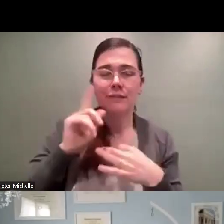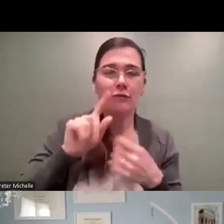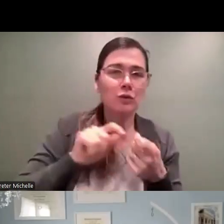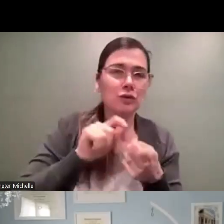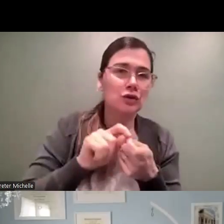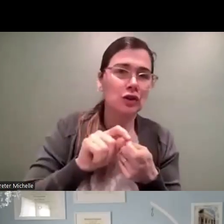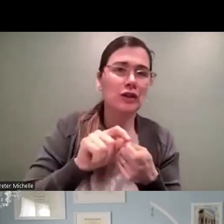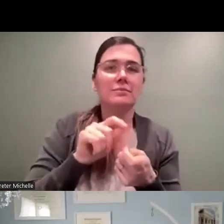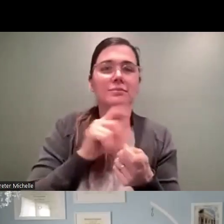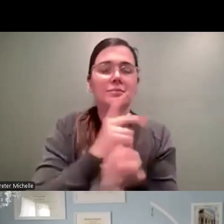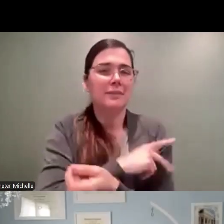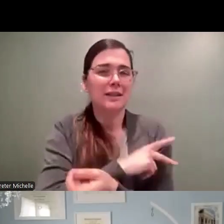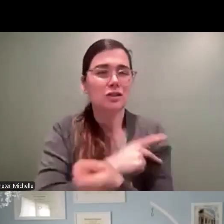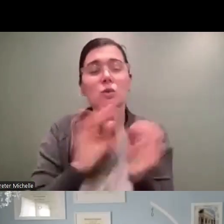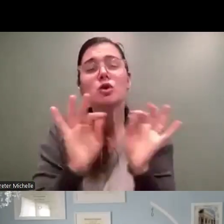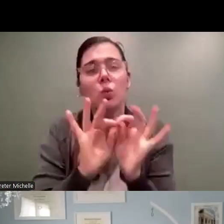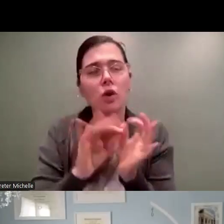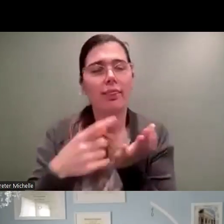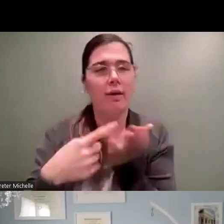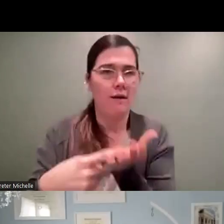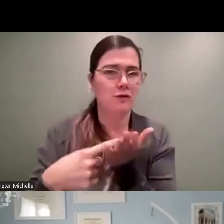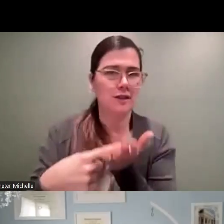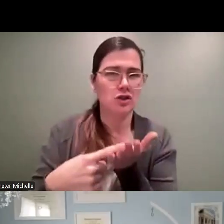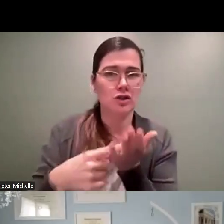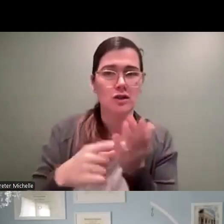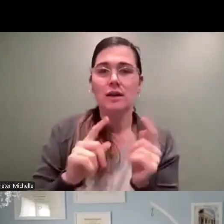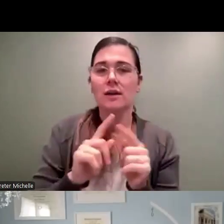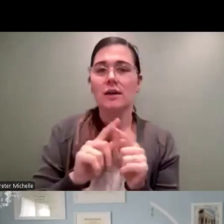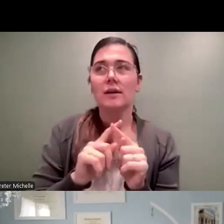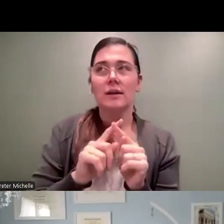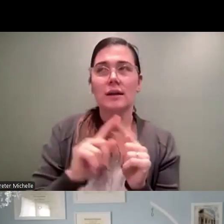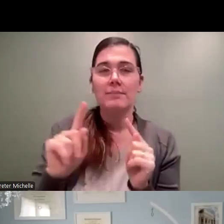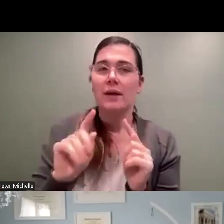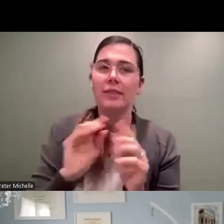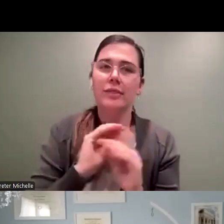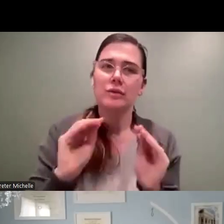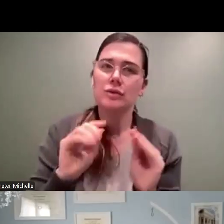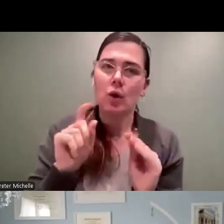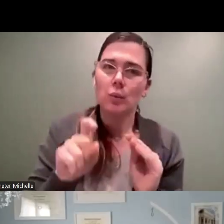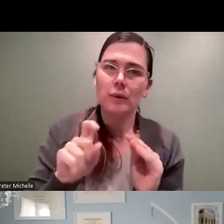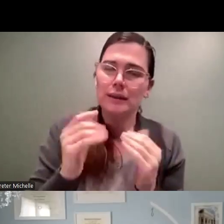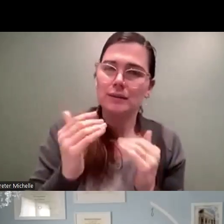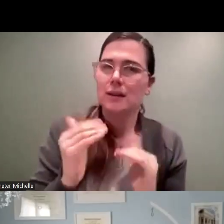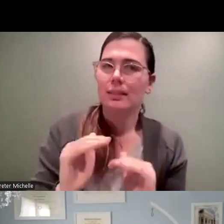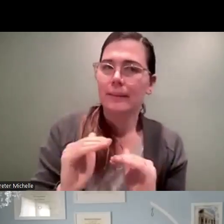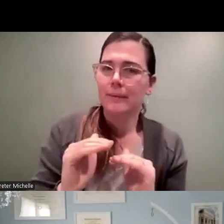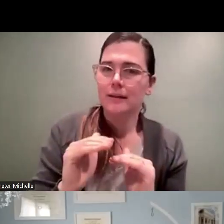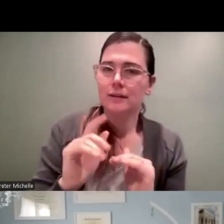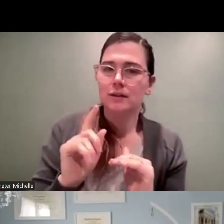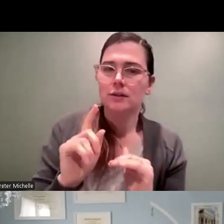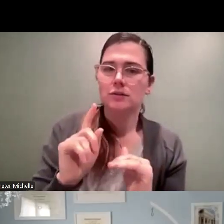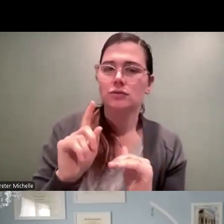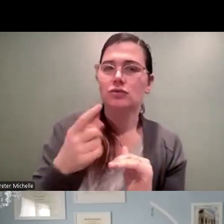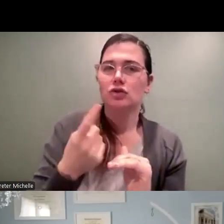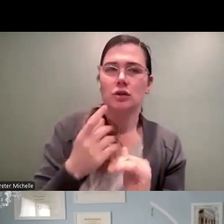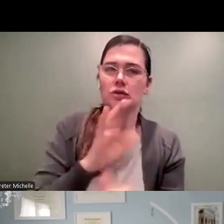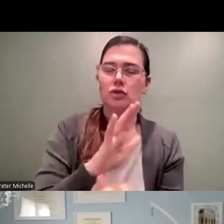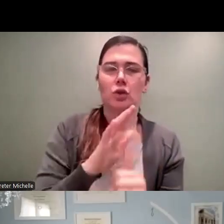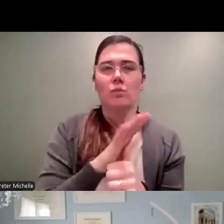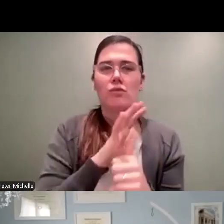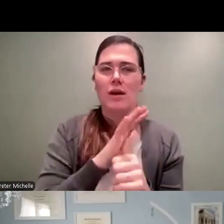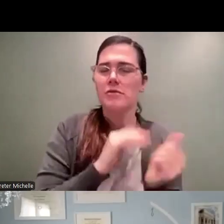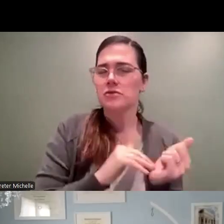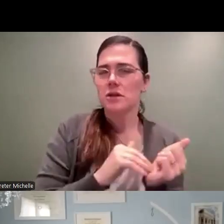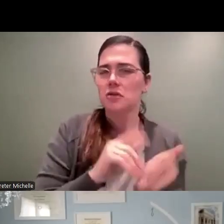worth a conversation. But certainly there's no need to limit it just to having to seeing your primary care doctor.